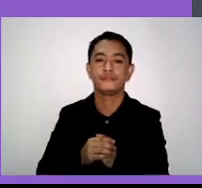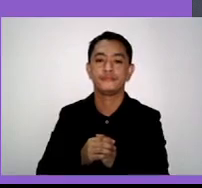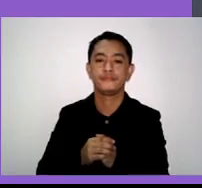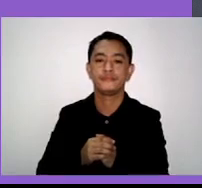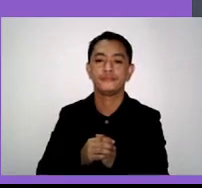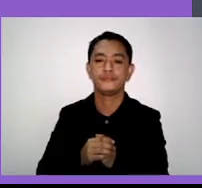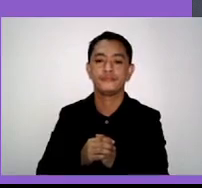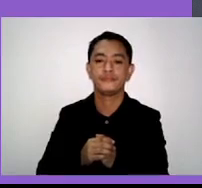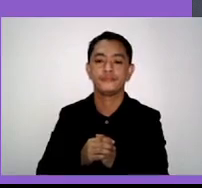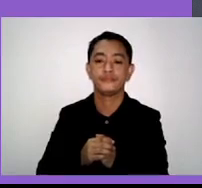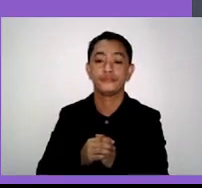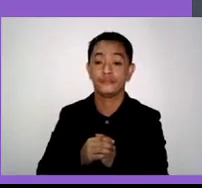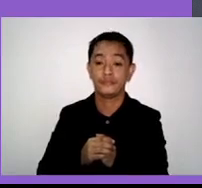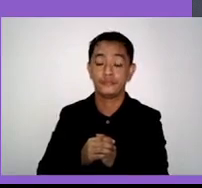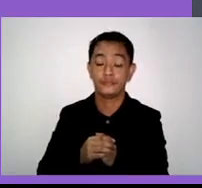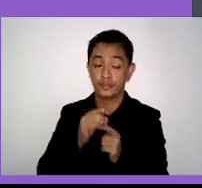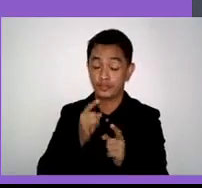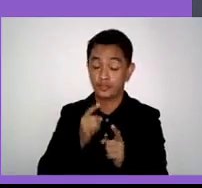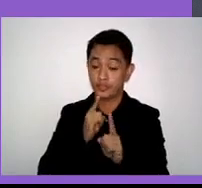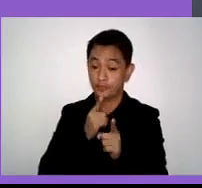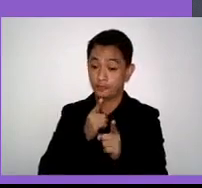The answer is C.